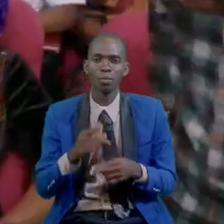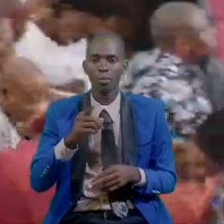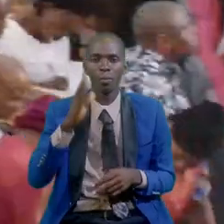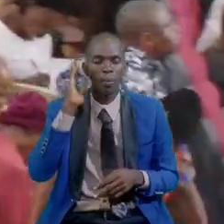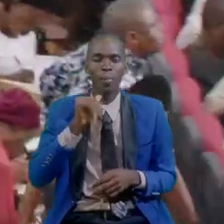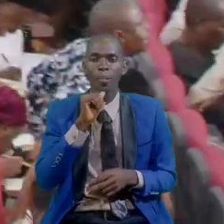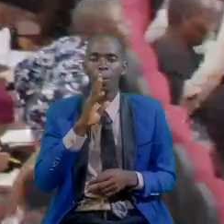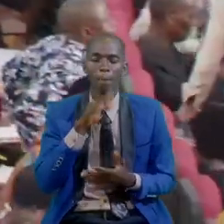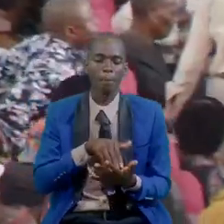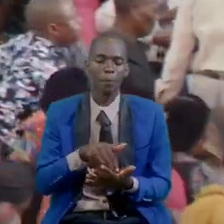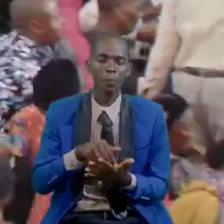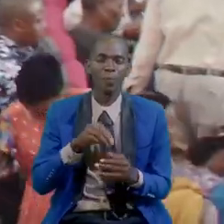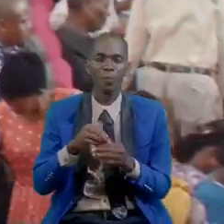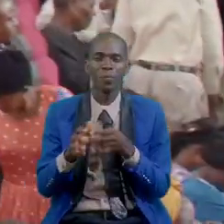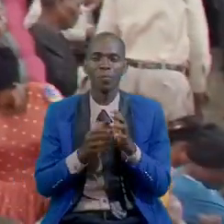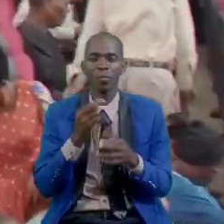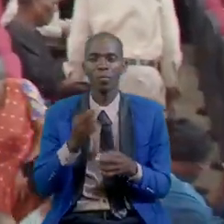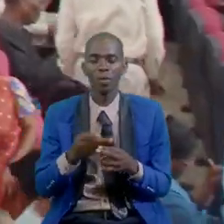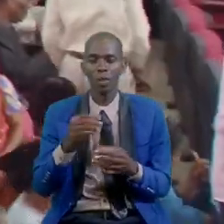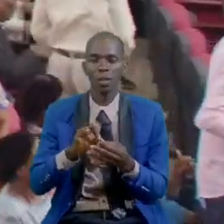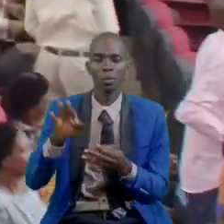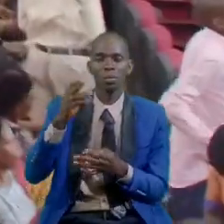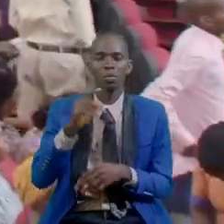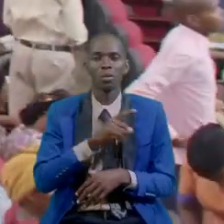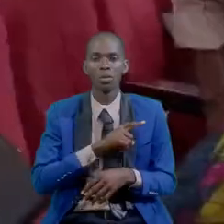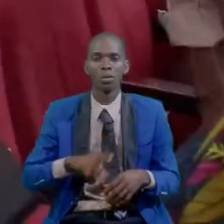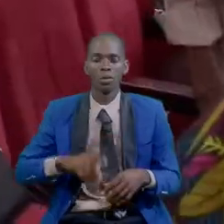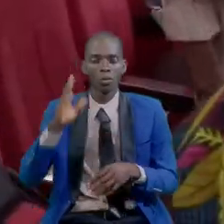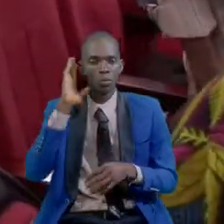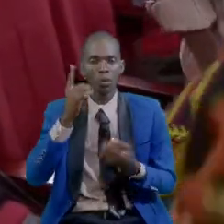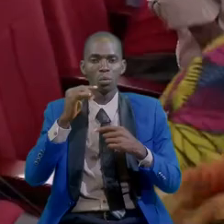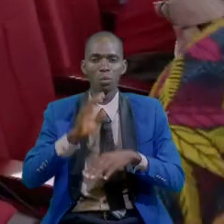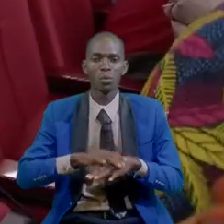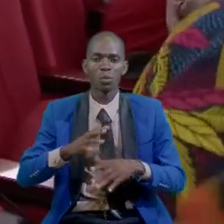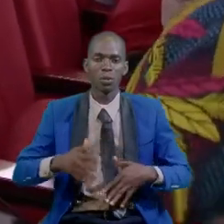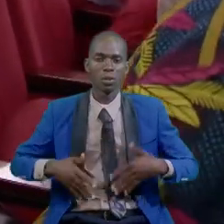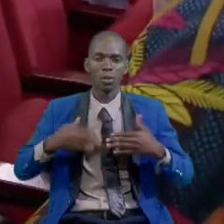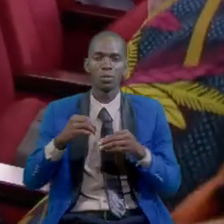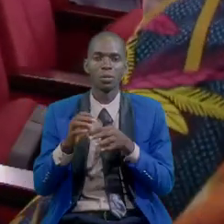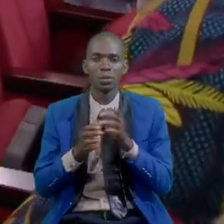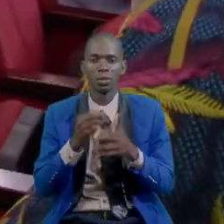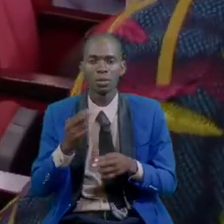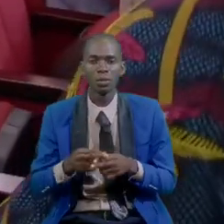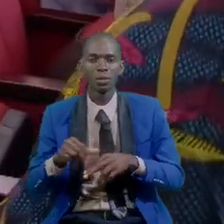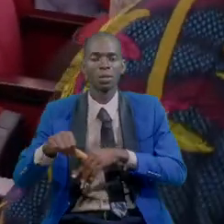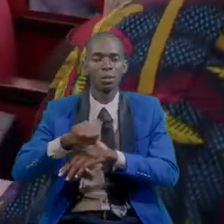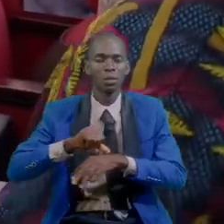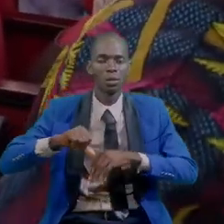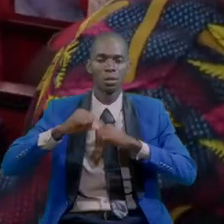weary. The Spirit of the Lord will take over your life. Unction, anointing,